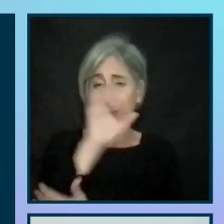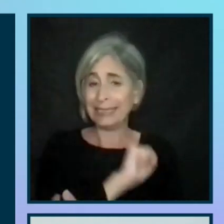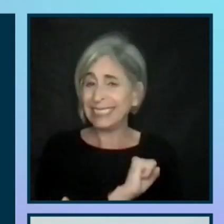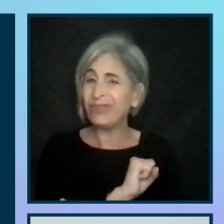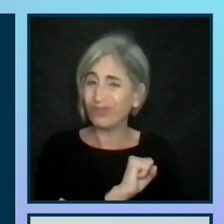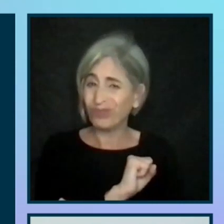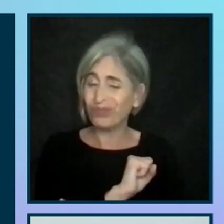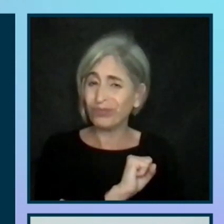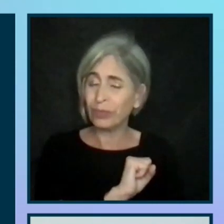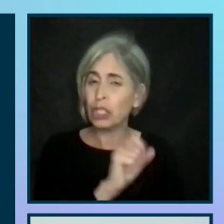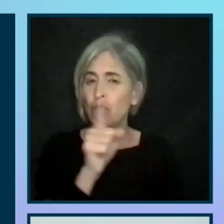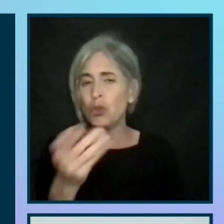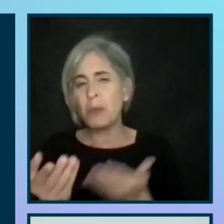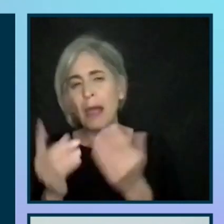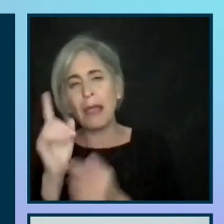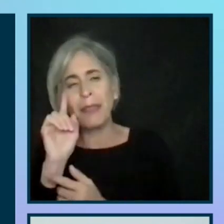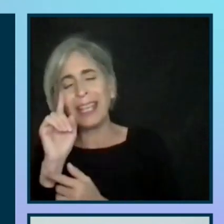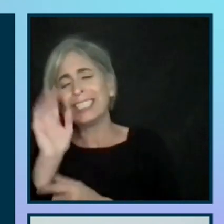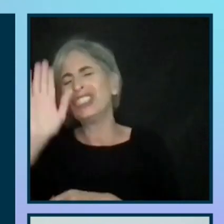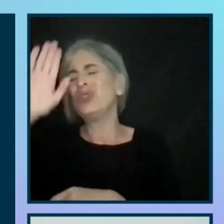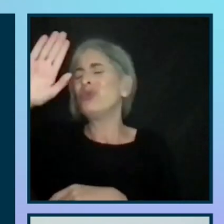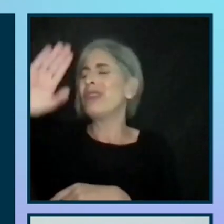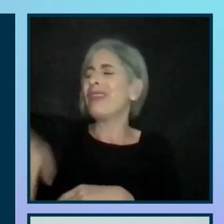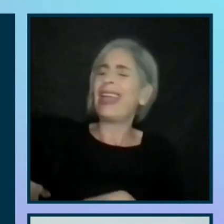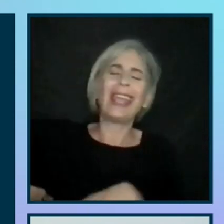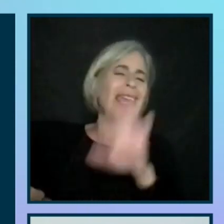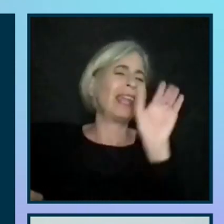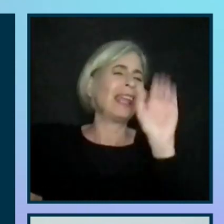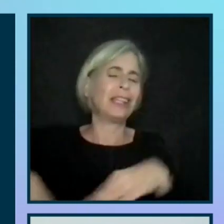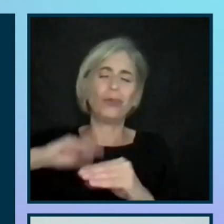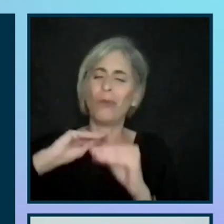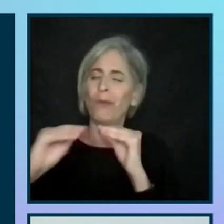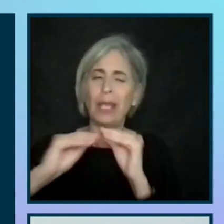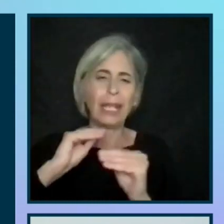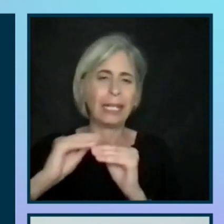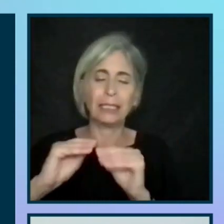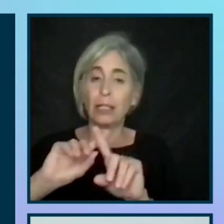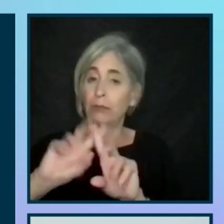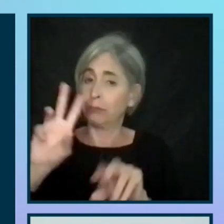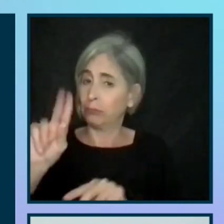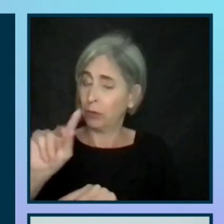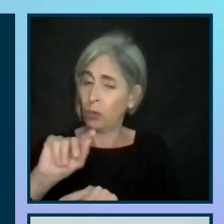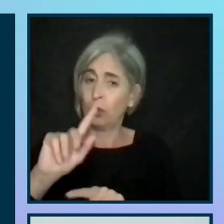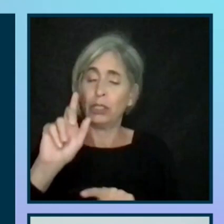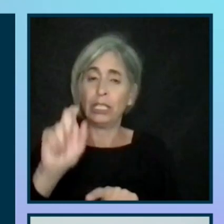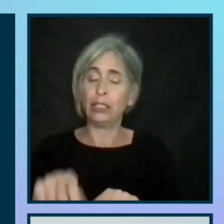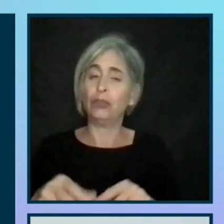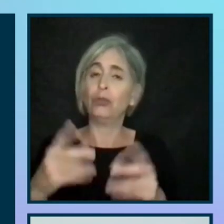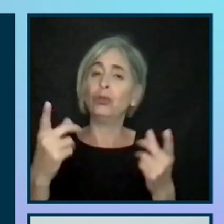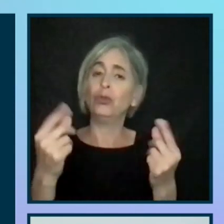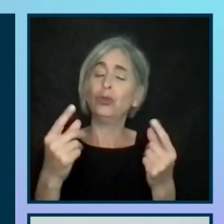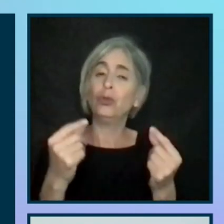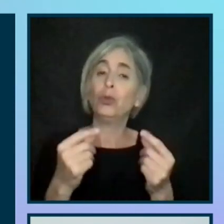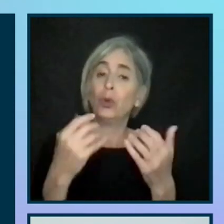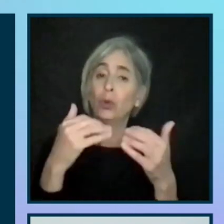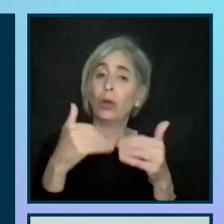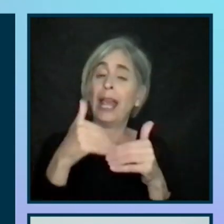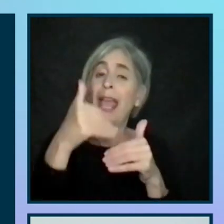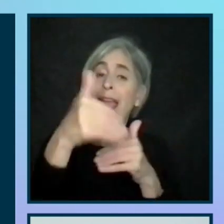While you might think that this is too late to fix the issue, it will help you identify and prioritize what you need to do right after